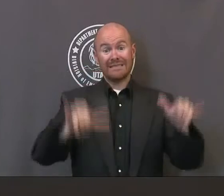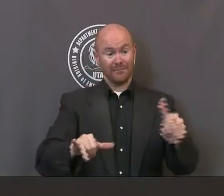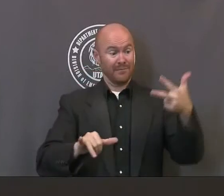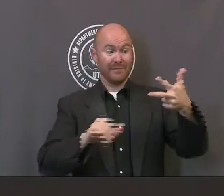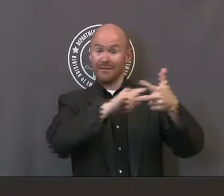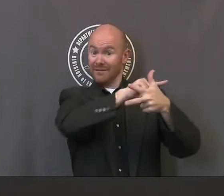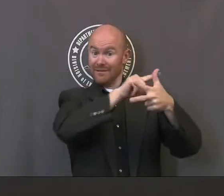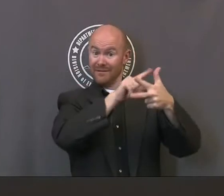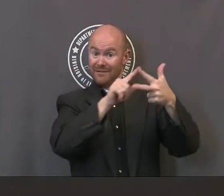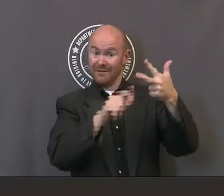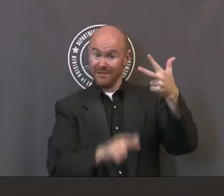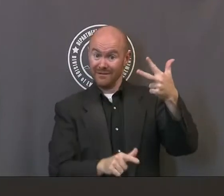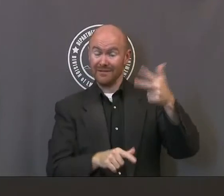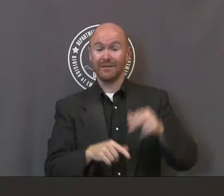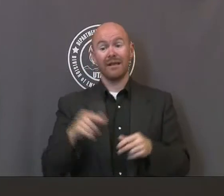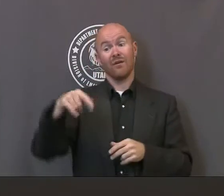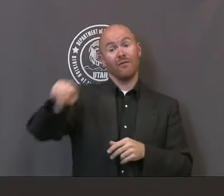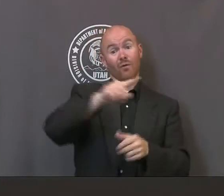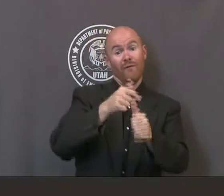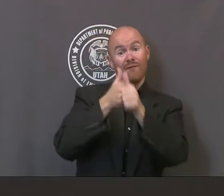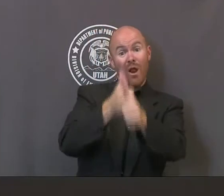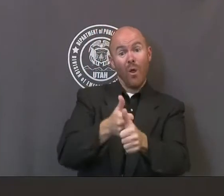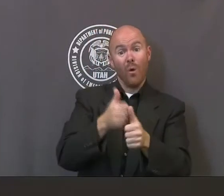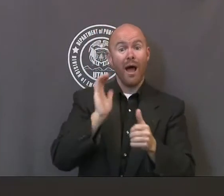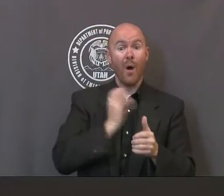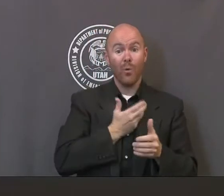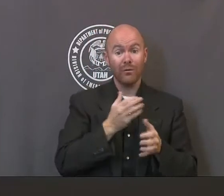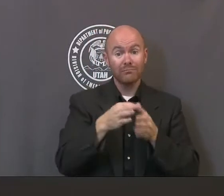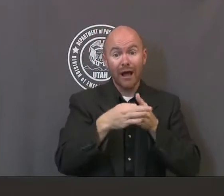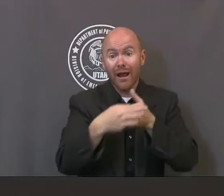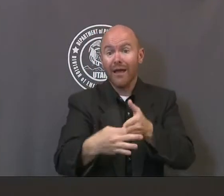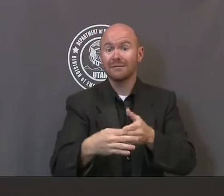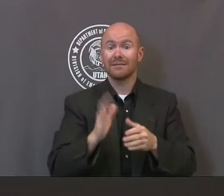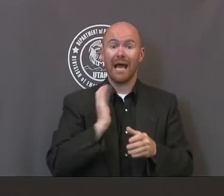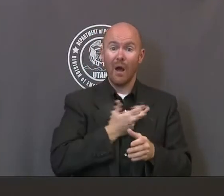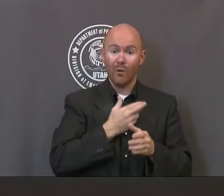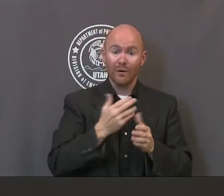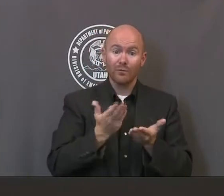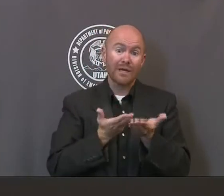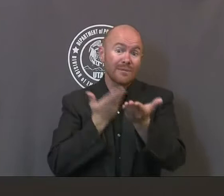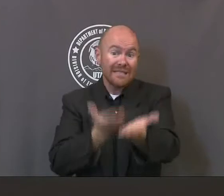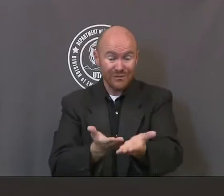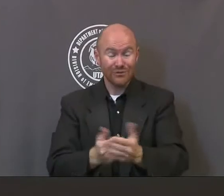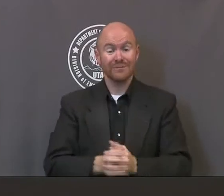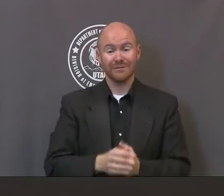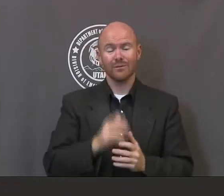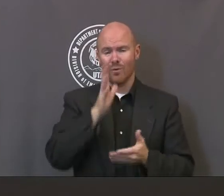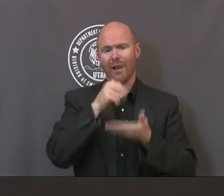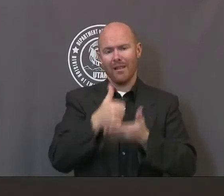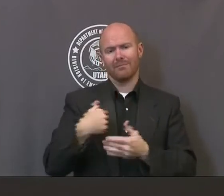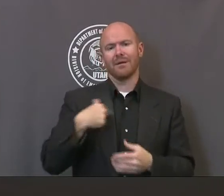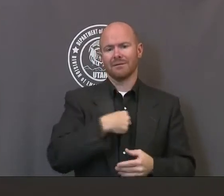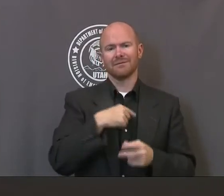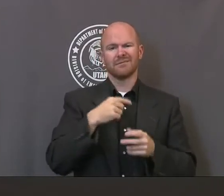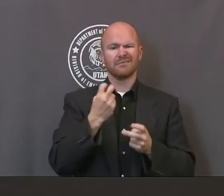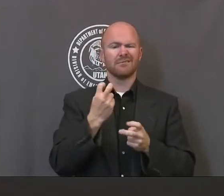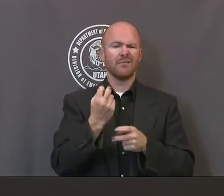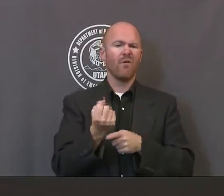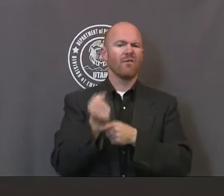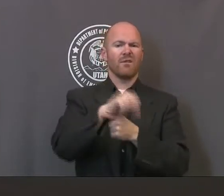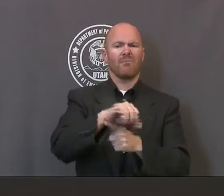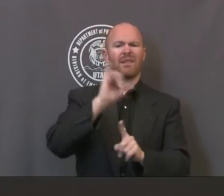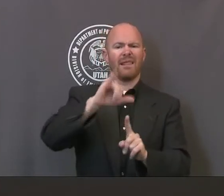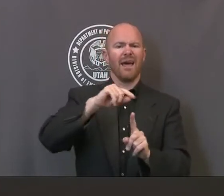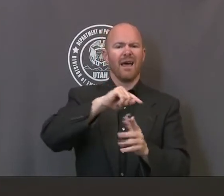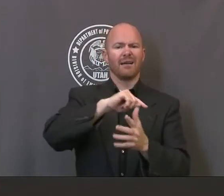helped to orchestrate with all of us and the stakeholders involved, which now includes you, will help us to get there,